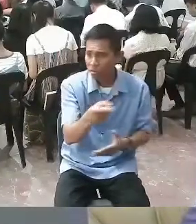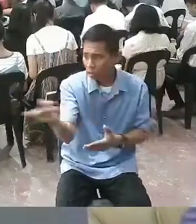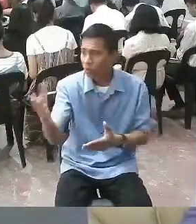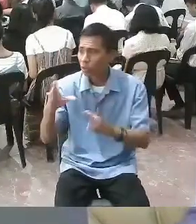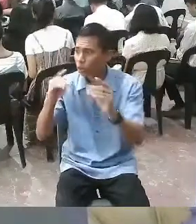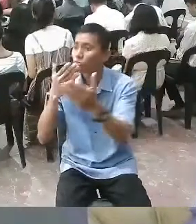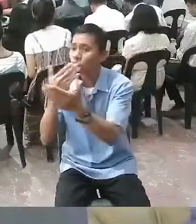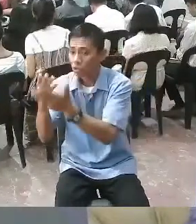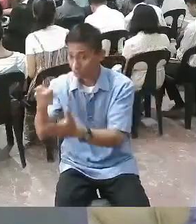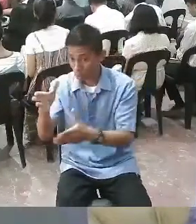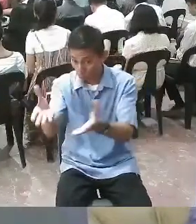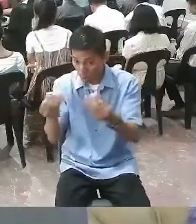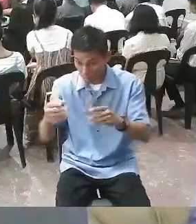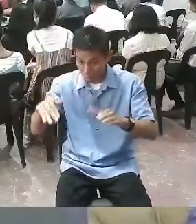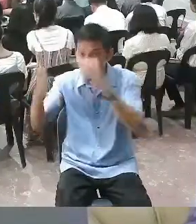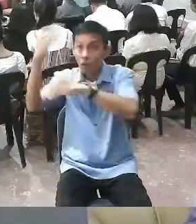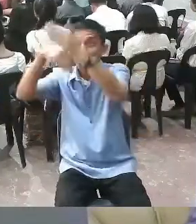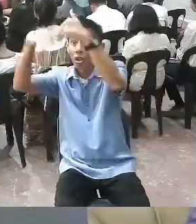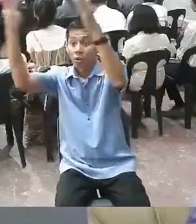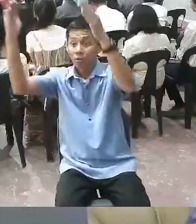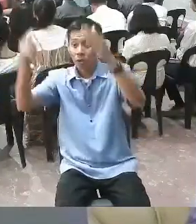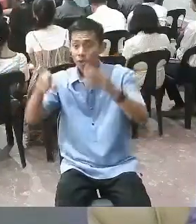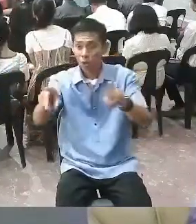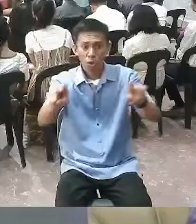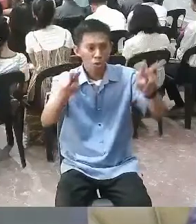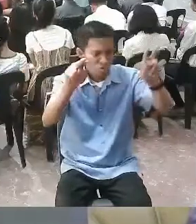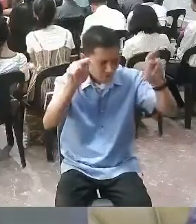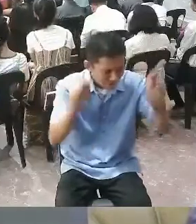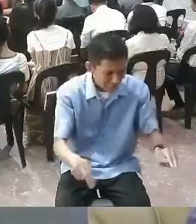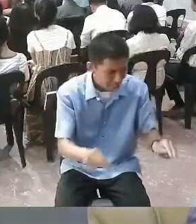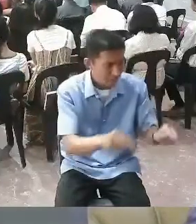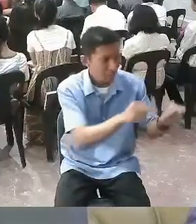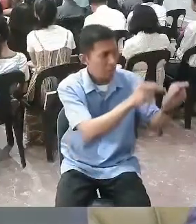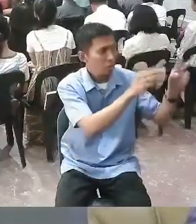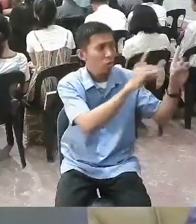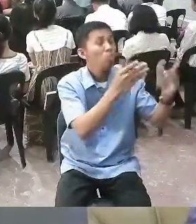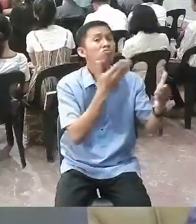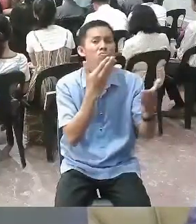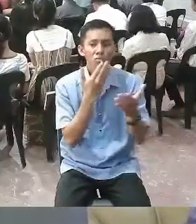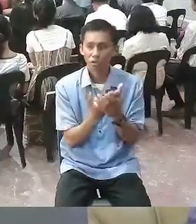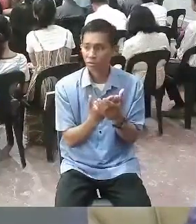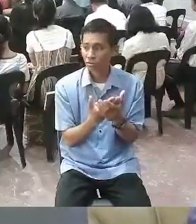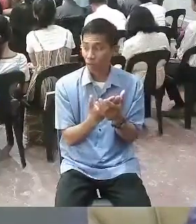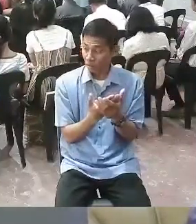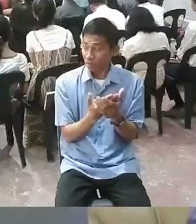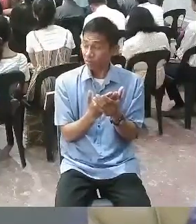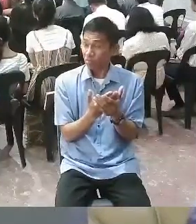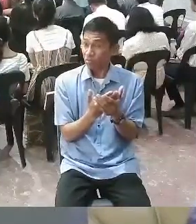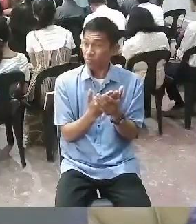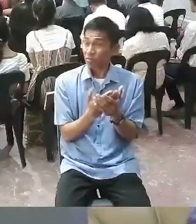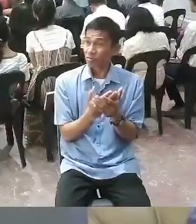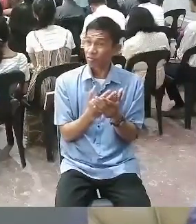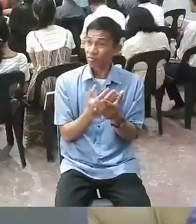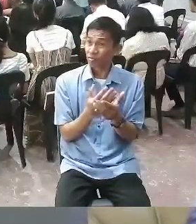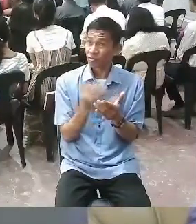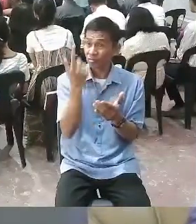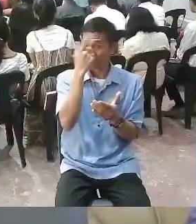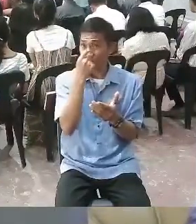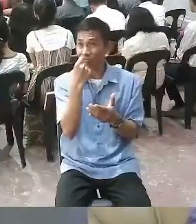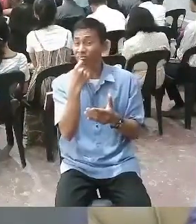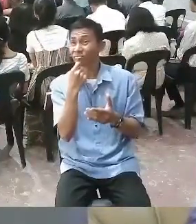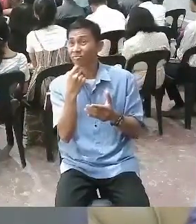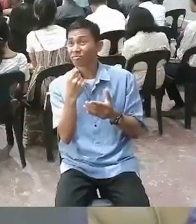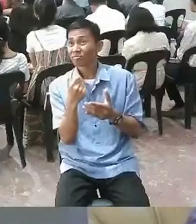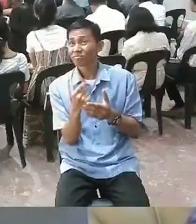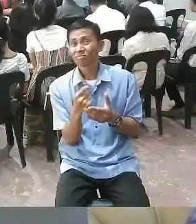You want to go to heaven? You have to be good. Okay? We even sing about that